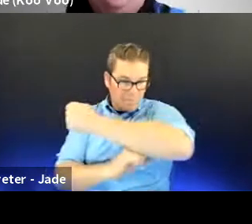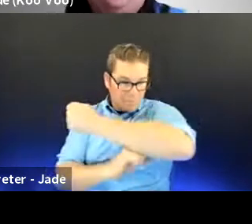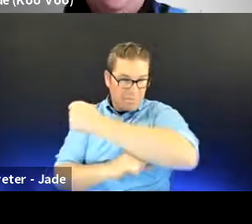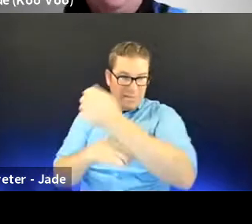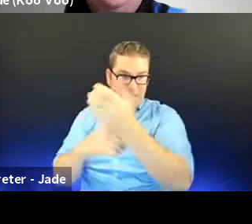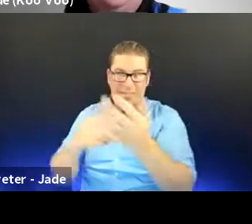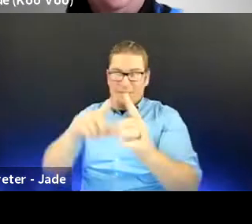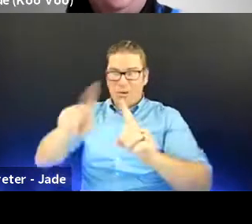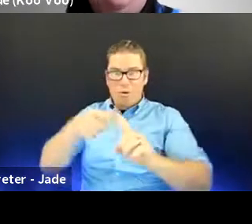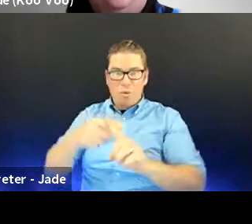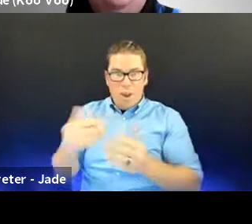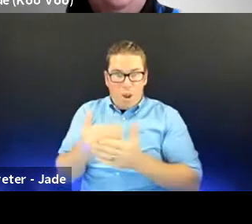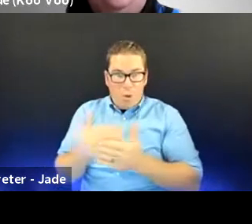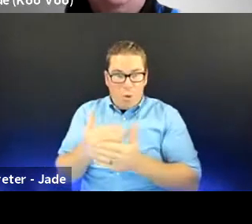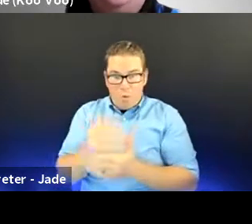would feel very welcome. So the